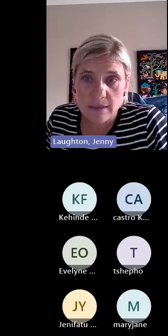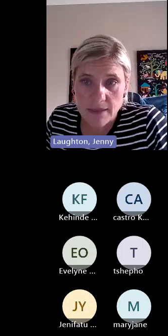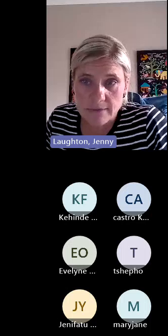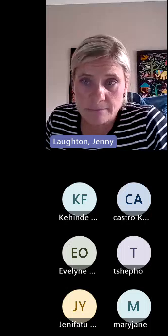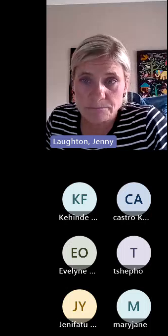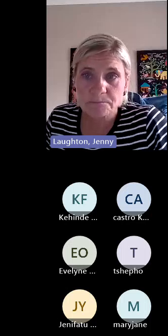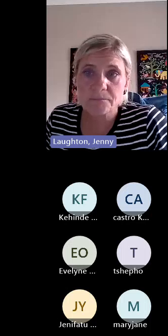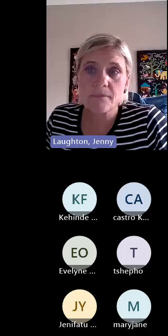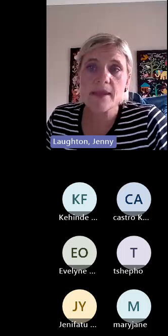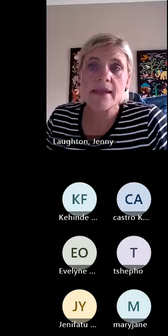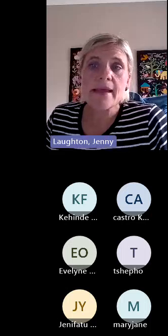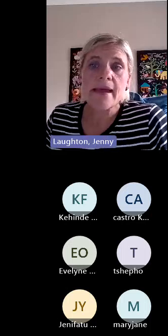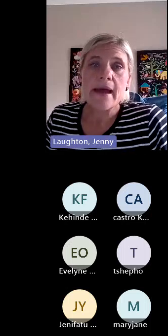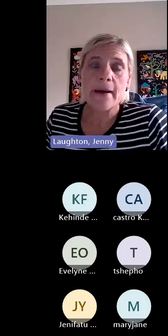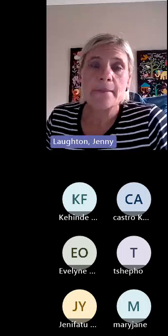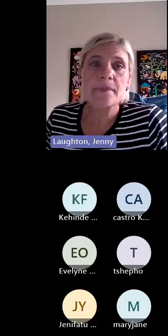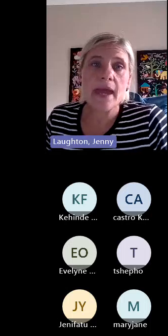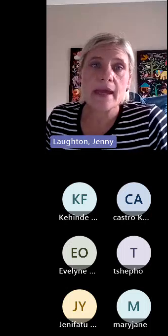questions in email.